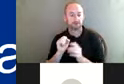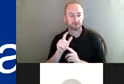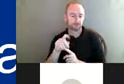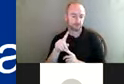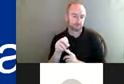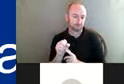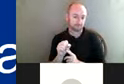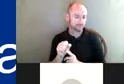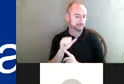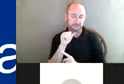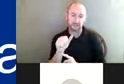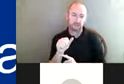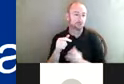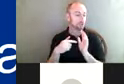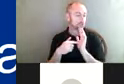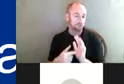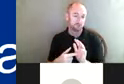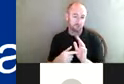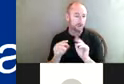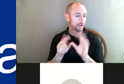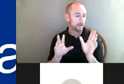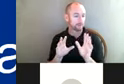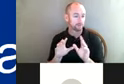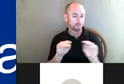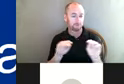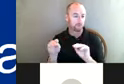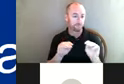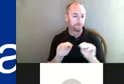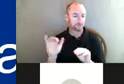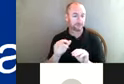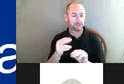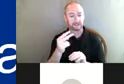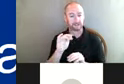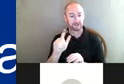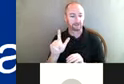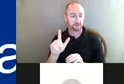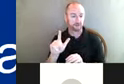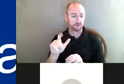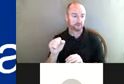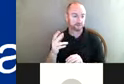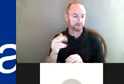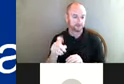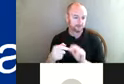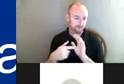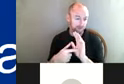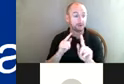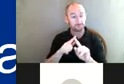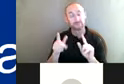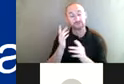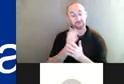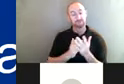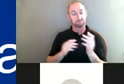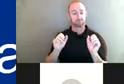don't necessarily show obvious slope movement, like in a hillshade, for example, but most likely has features related